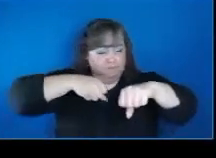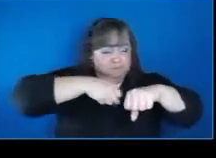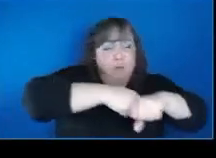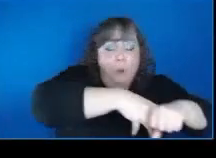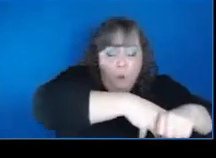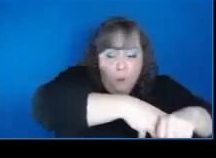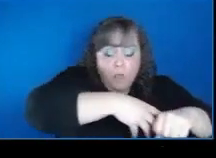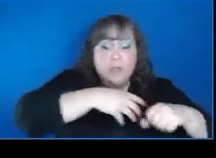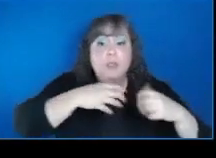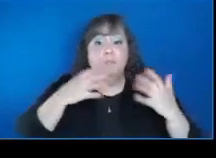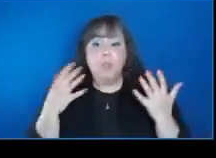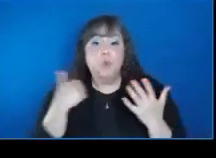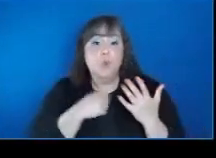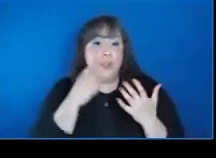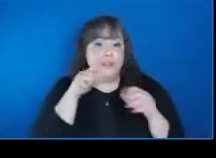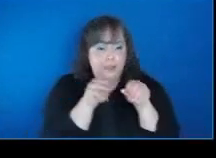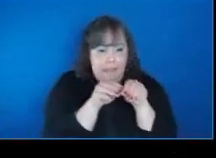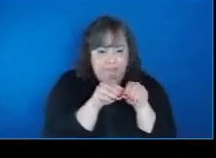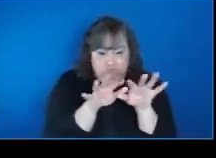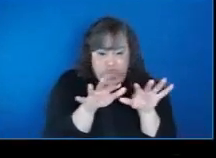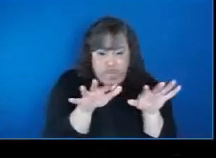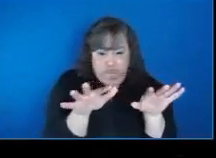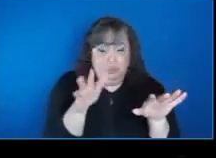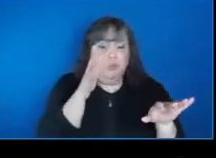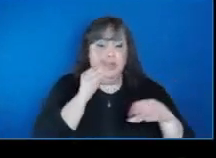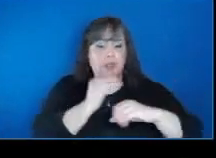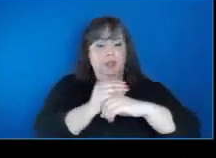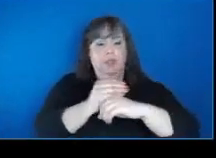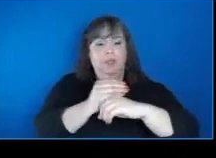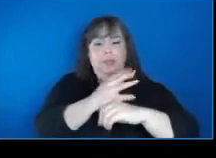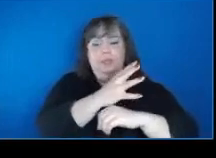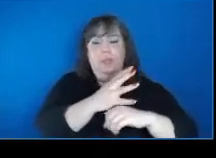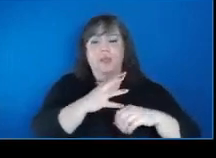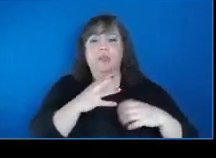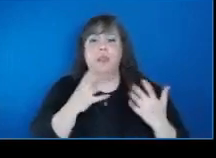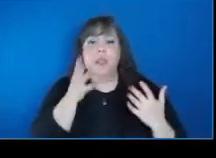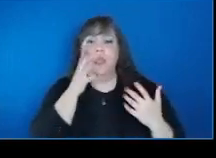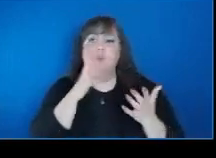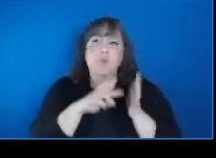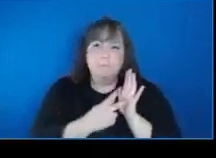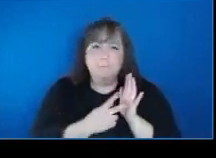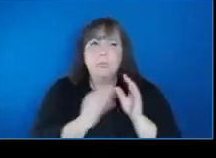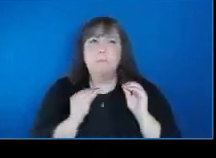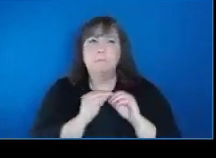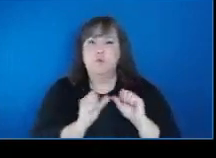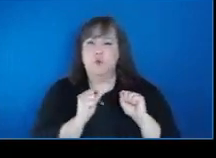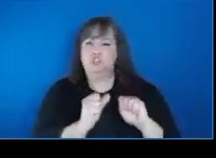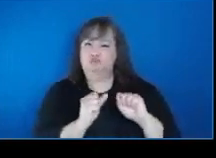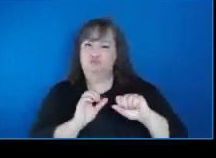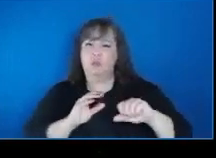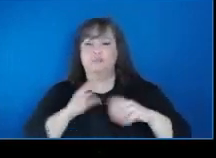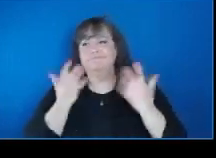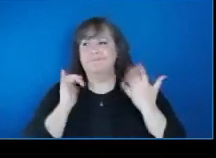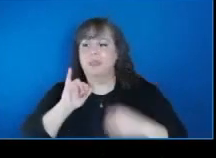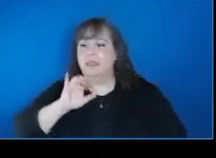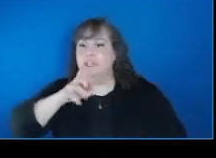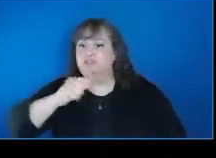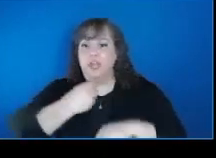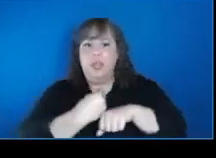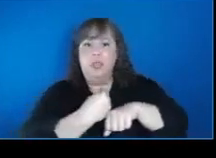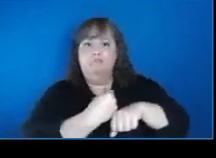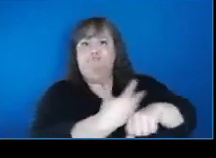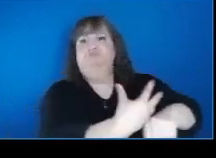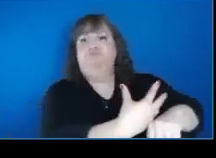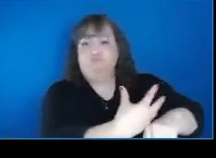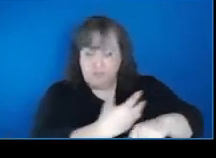that ejecta is going to go off in the other direction and actually give it even an extra push, like a little jet engine that shoots out from it, right? The rocks shoot